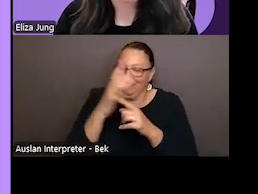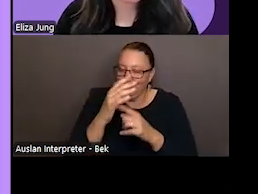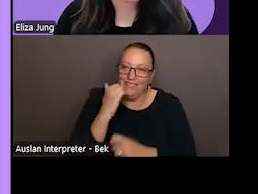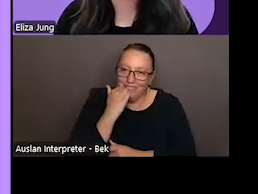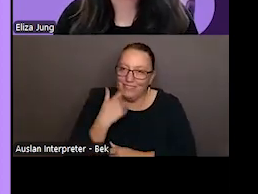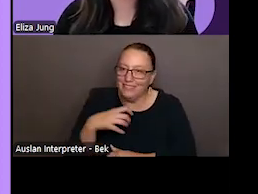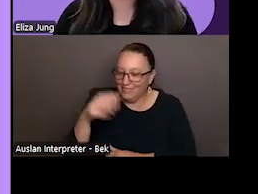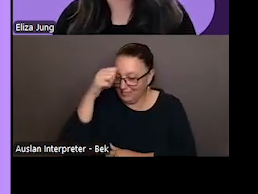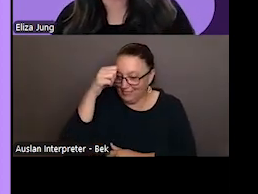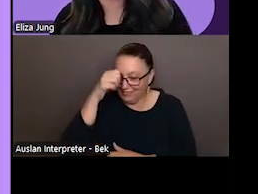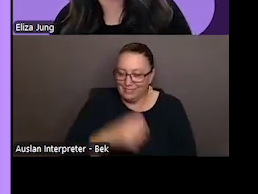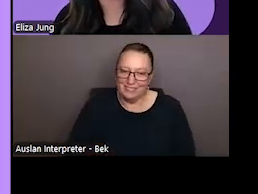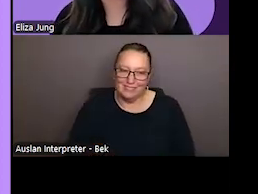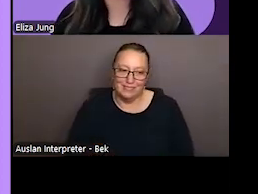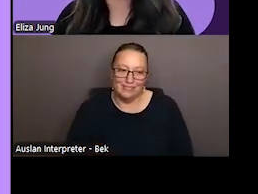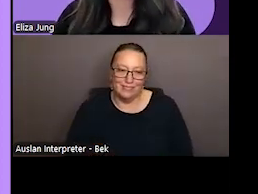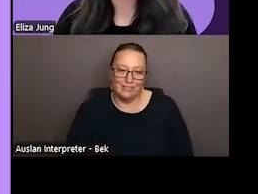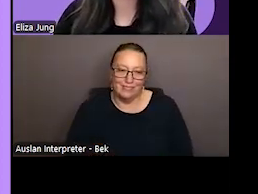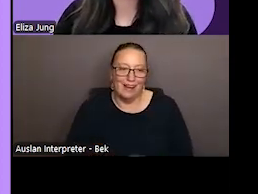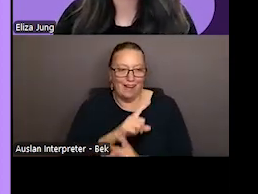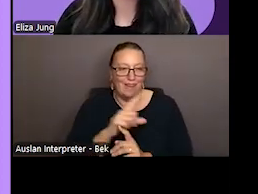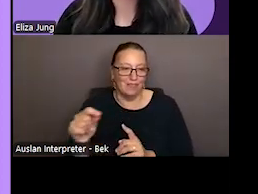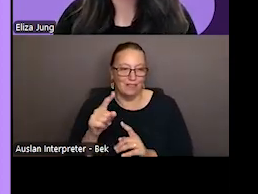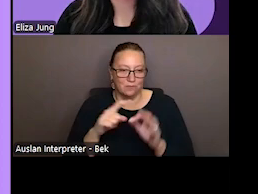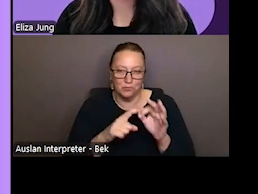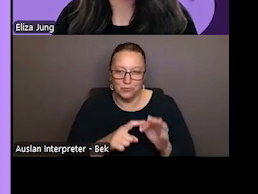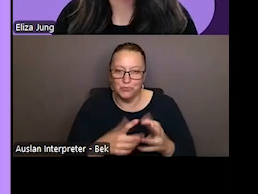follow-up questions after the info session.